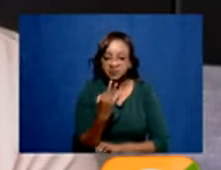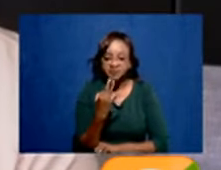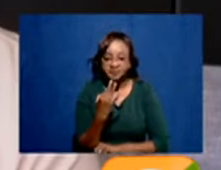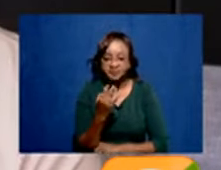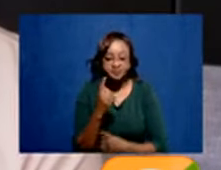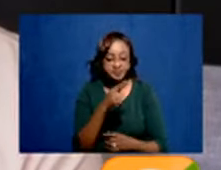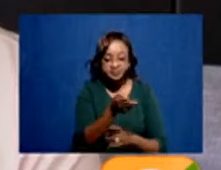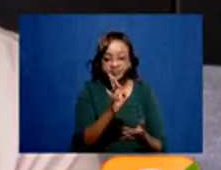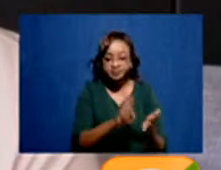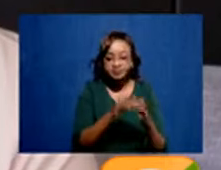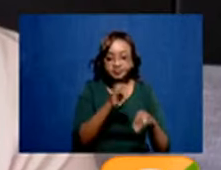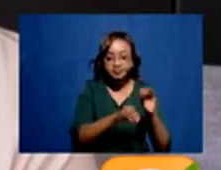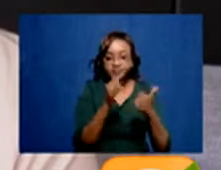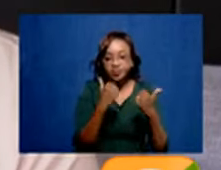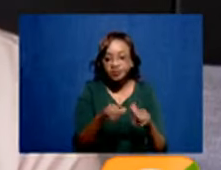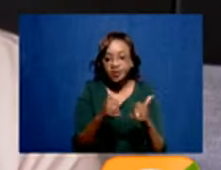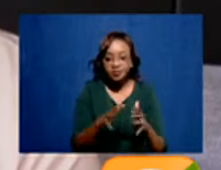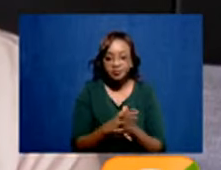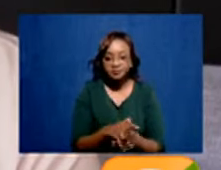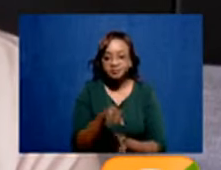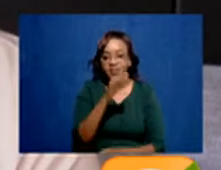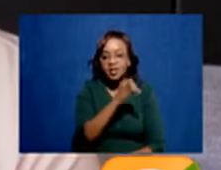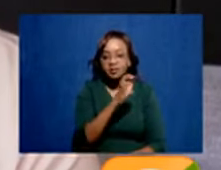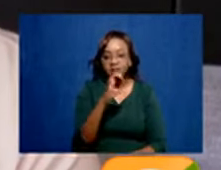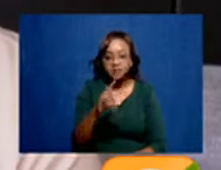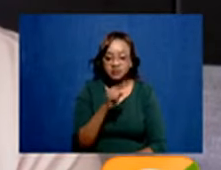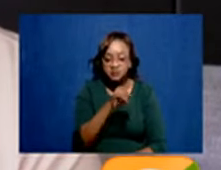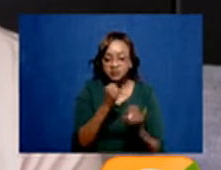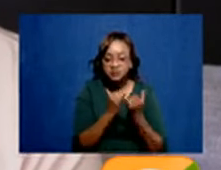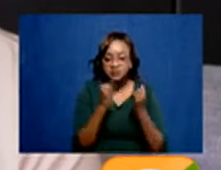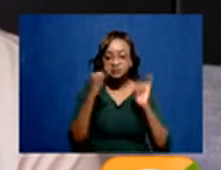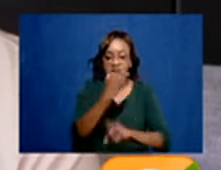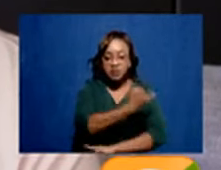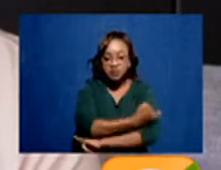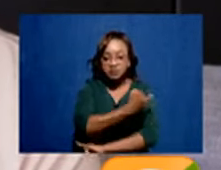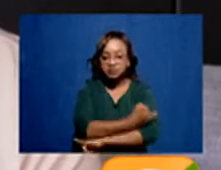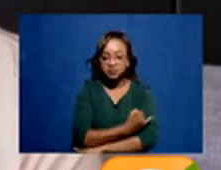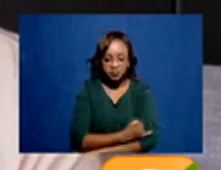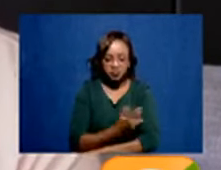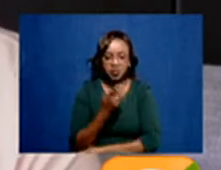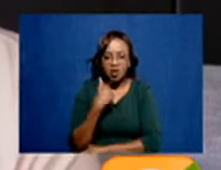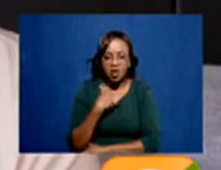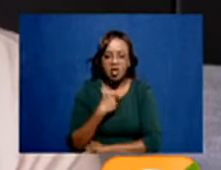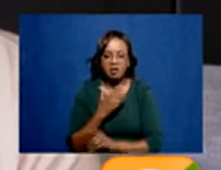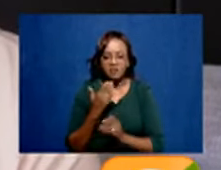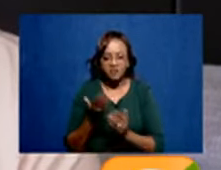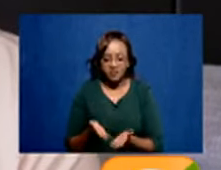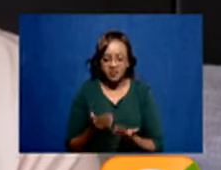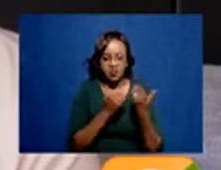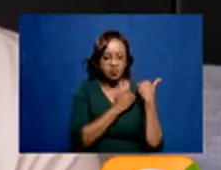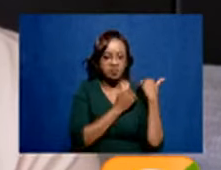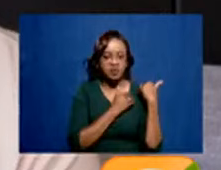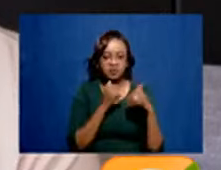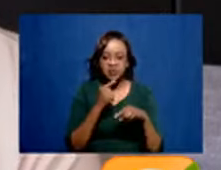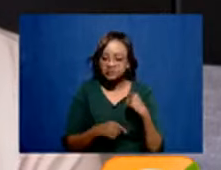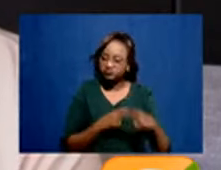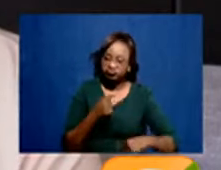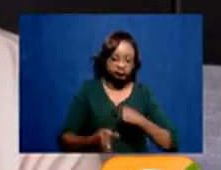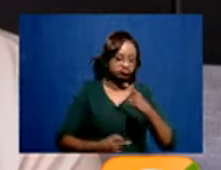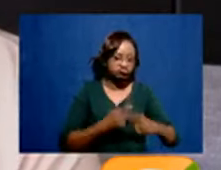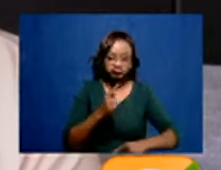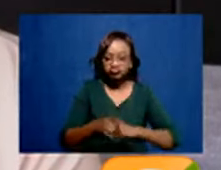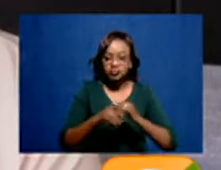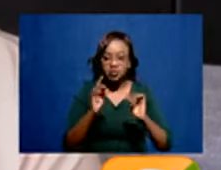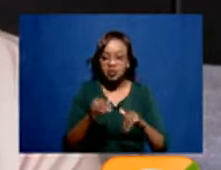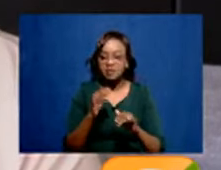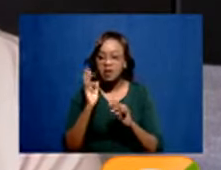IBC, as one of the independent institutions, has an ongoing mandate to mediate